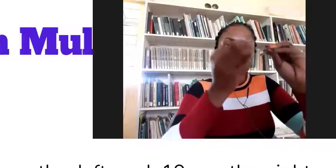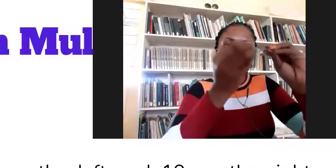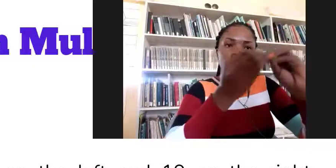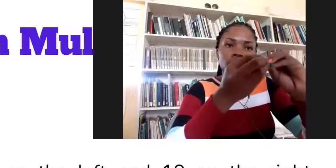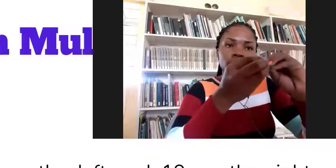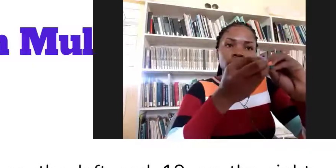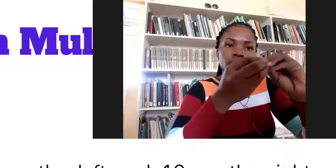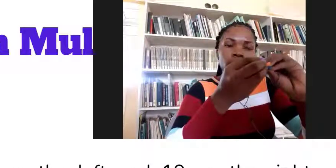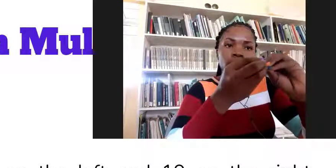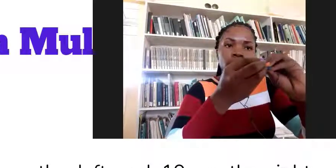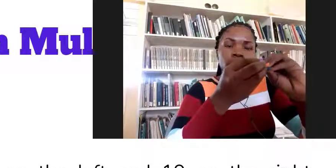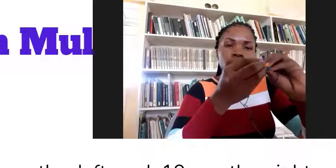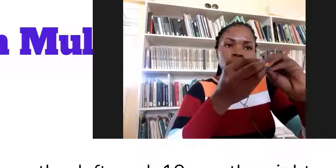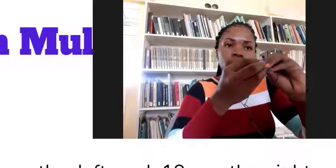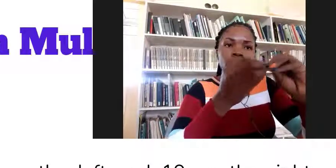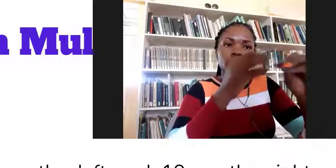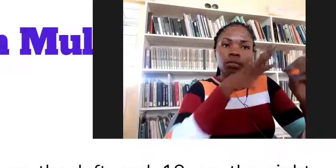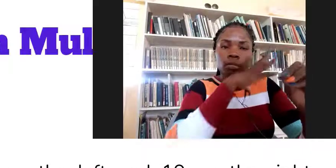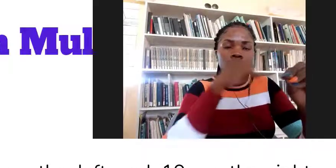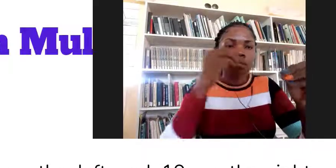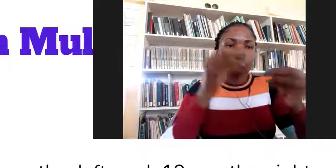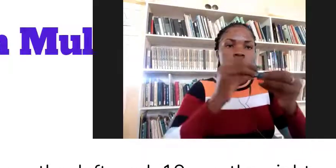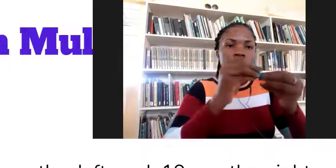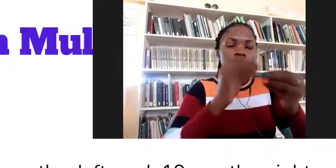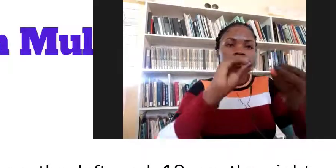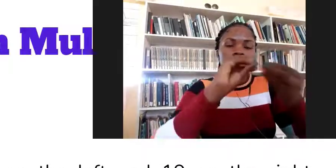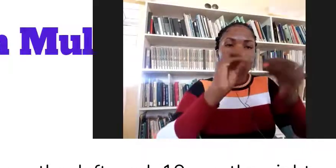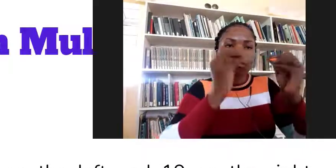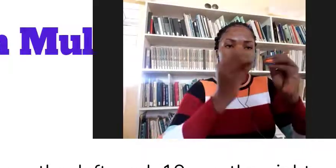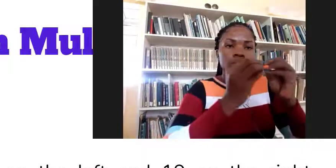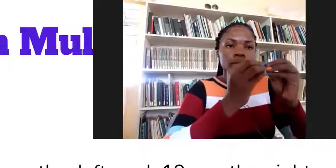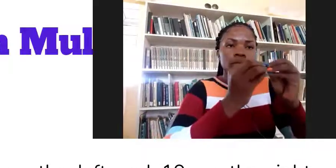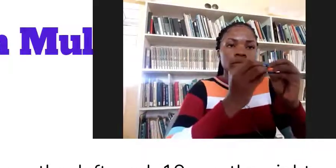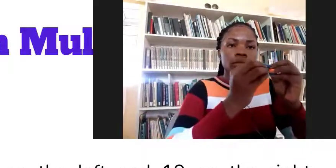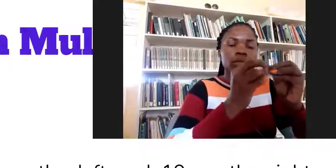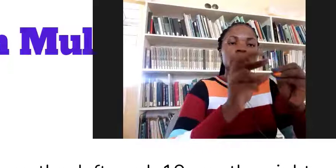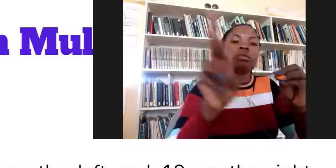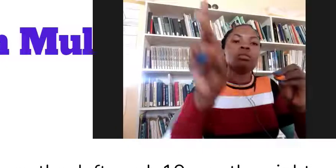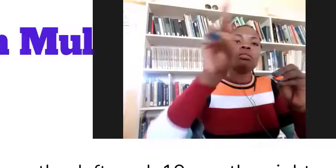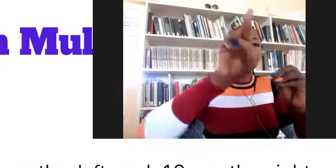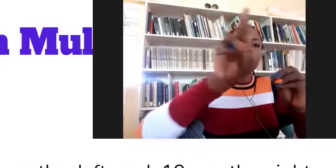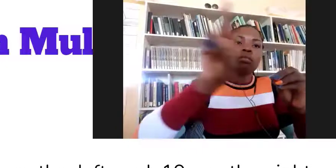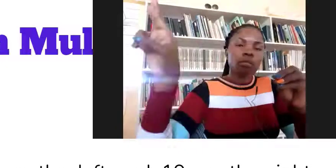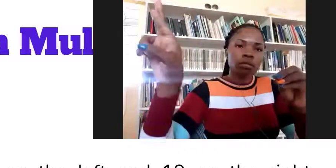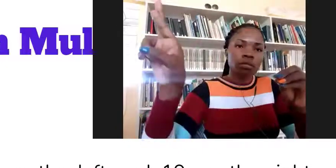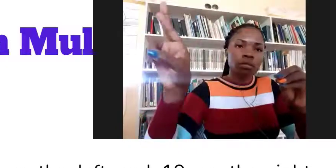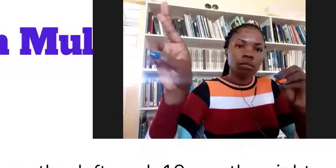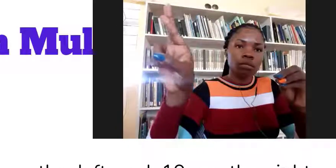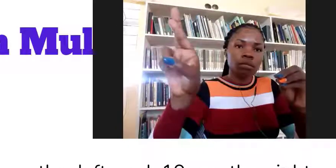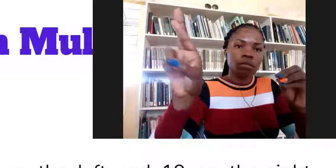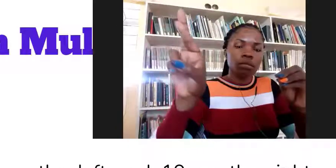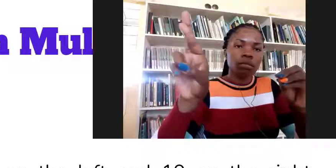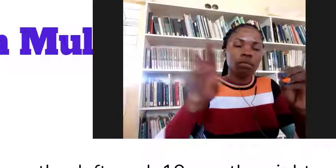The number on the right hand side, we divide by 2.